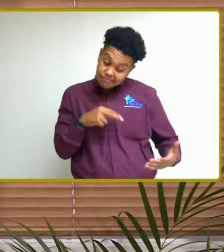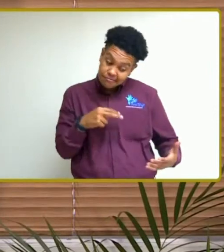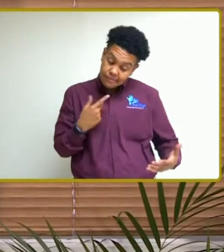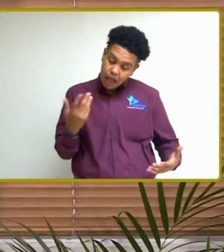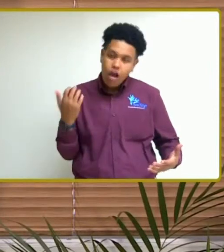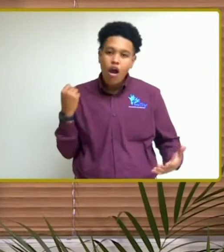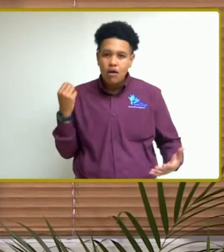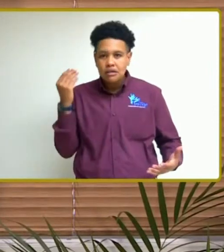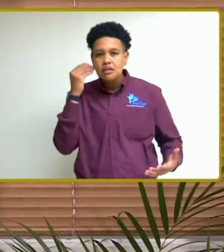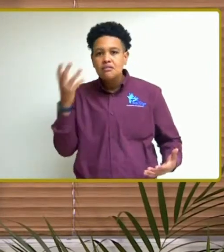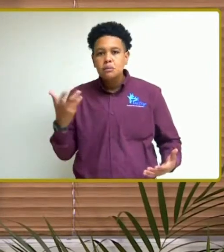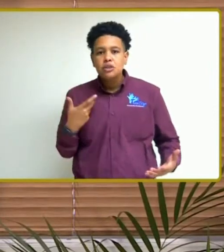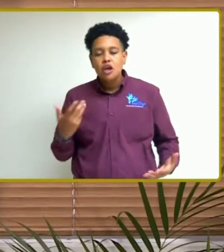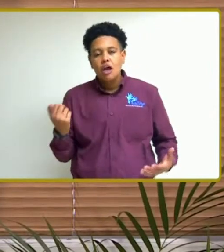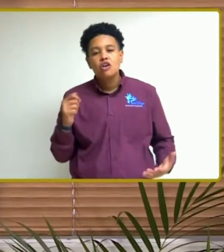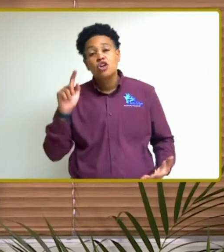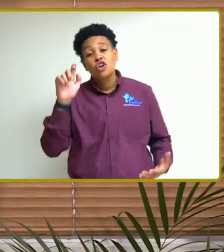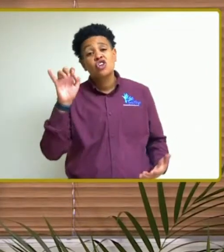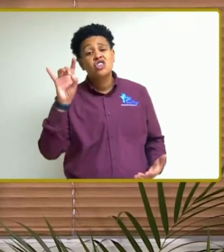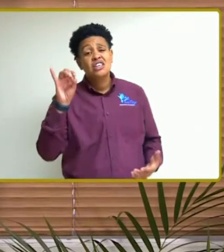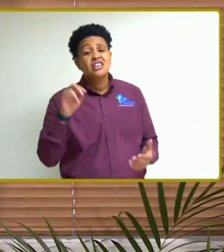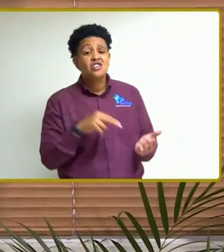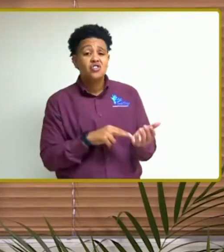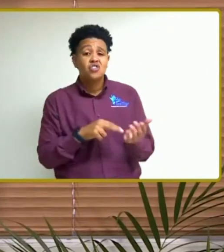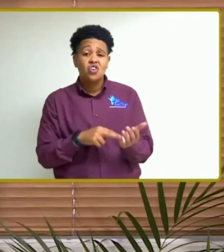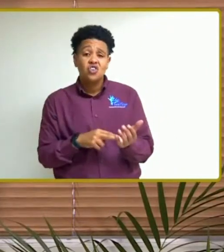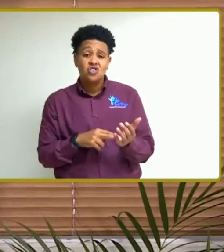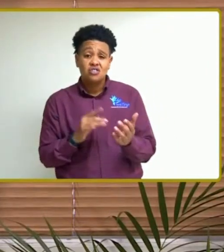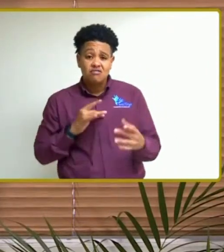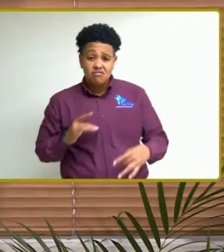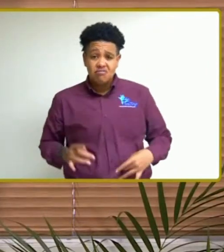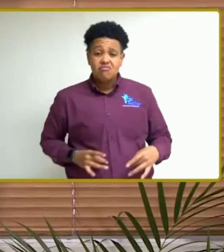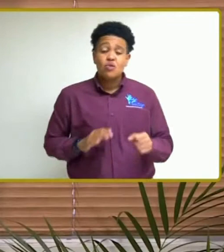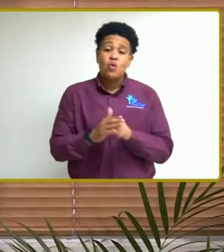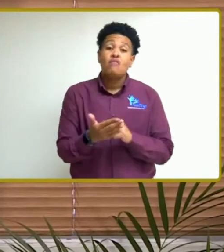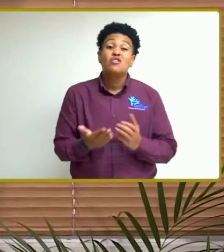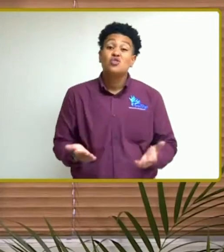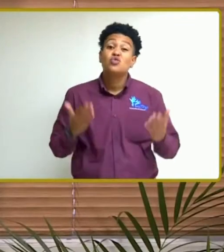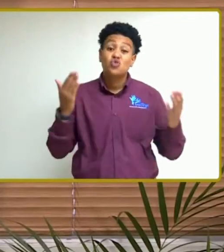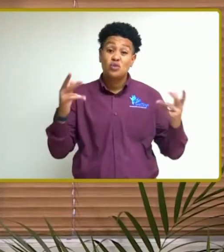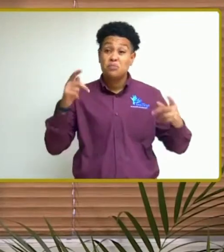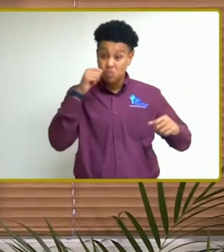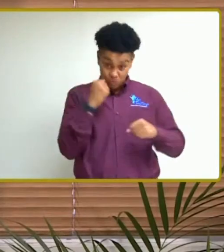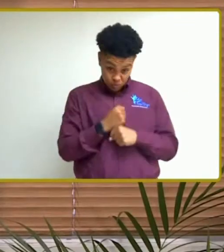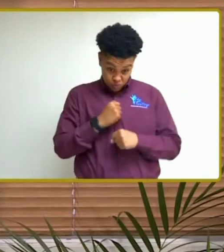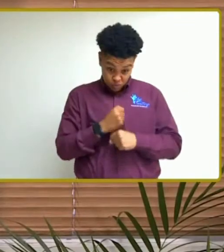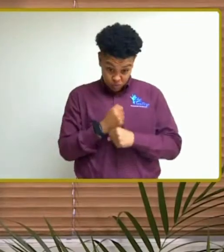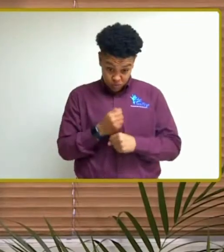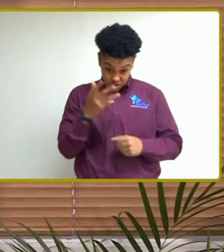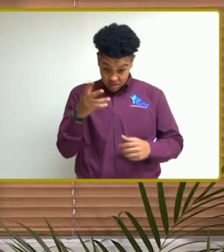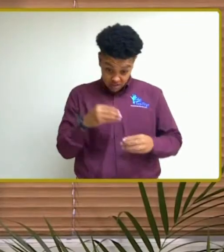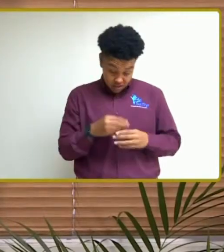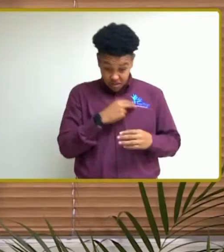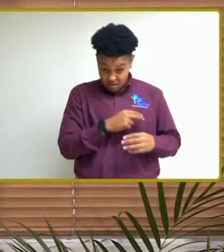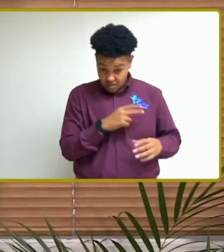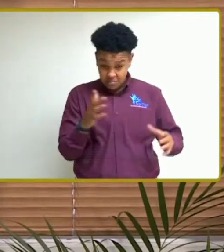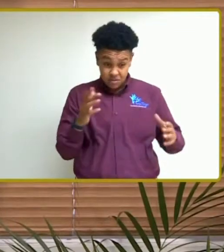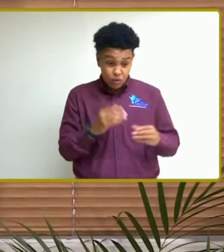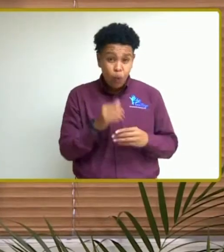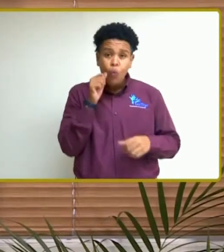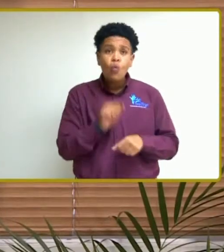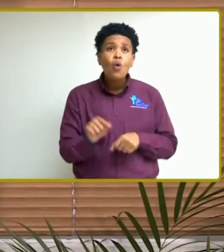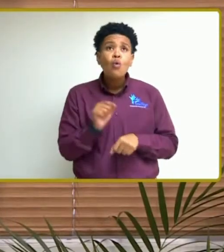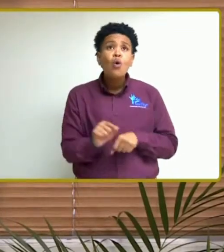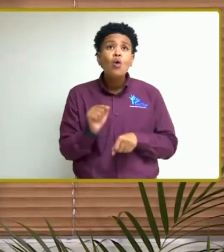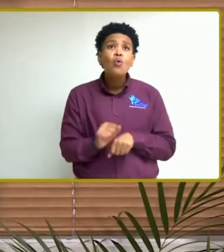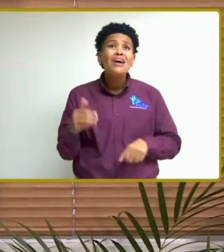gotten, 180, suggesting that our frontline workers are challenged every day because they are the